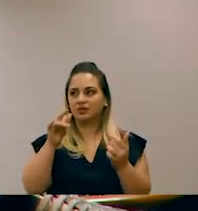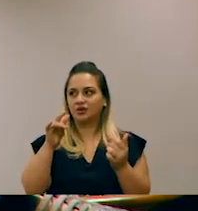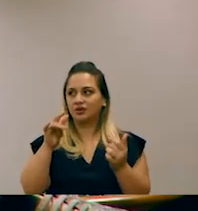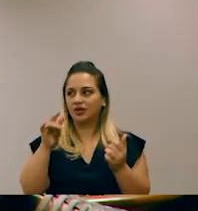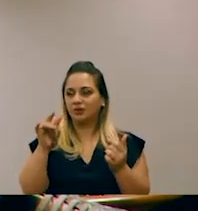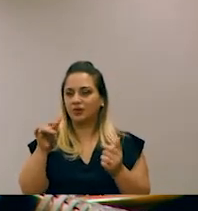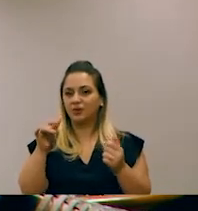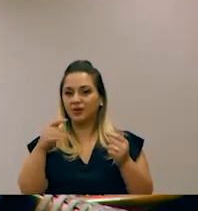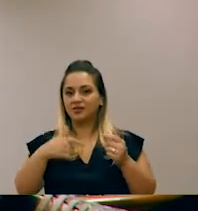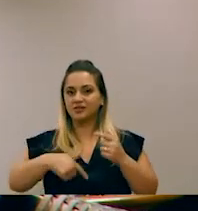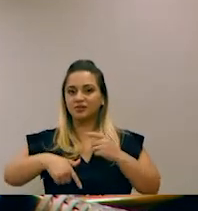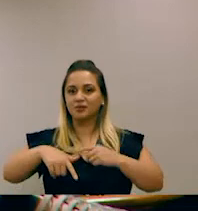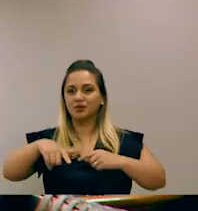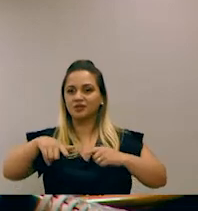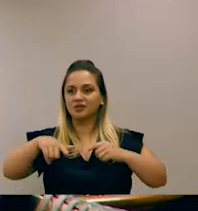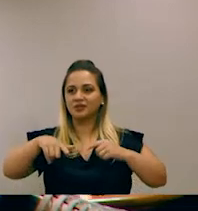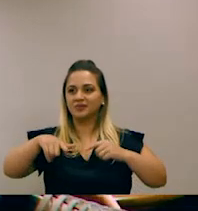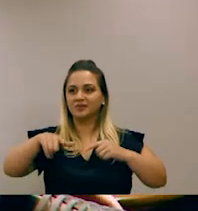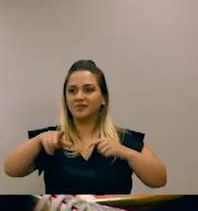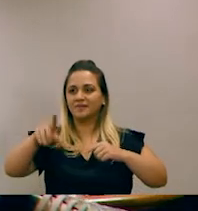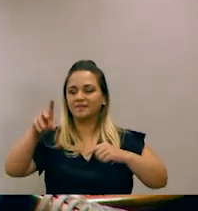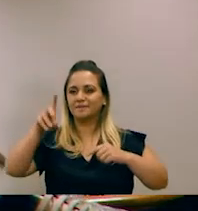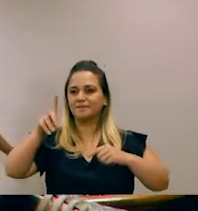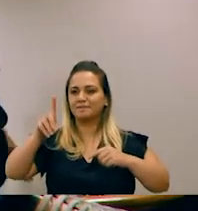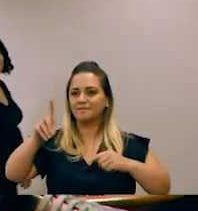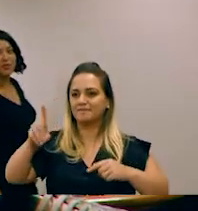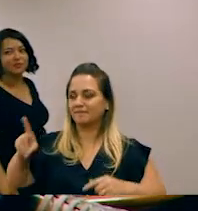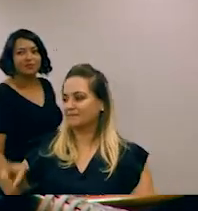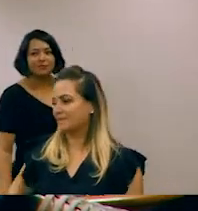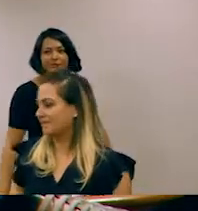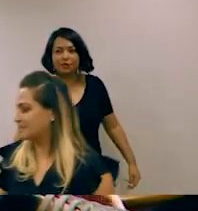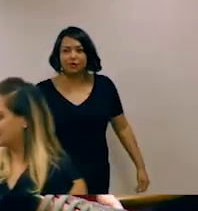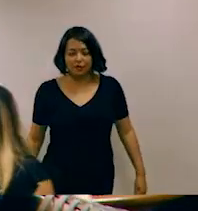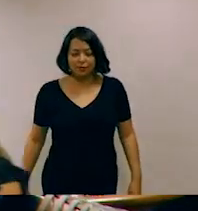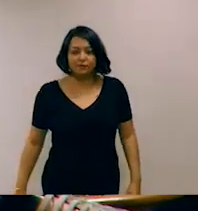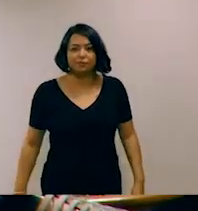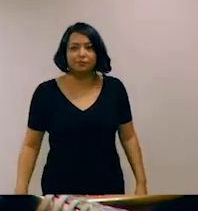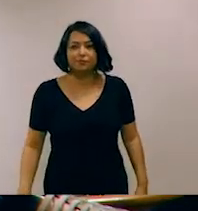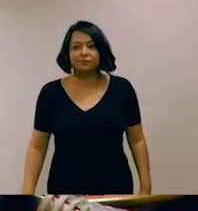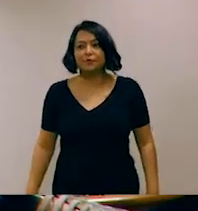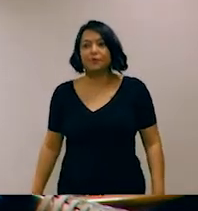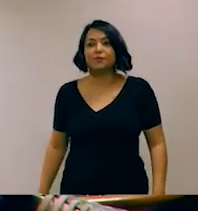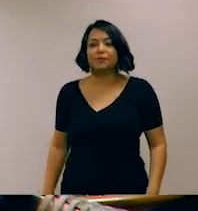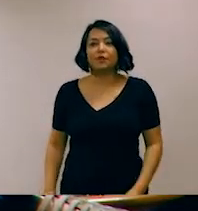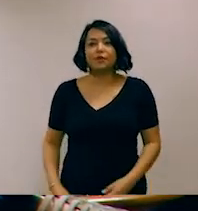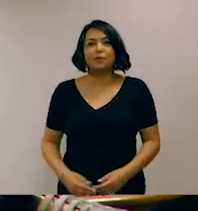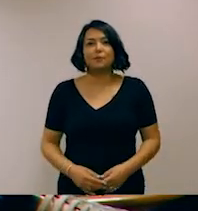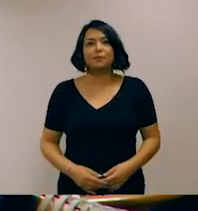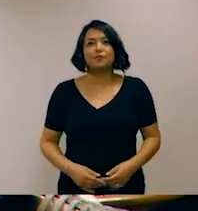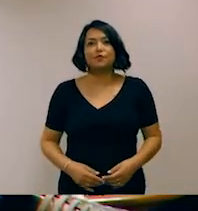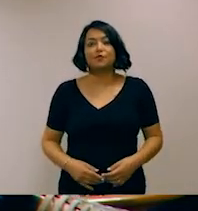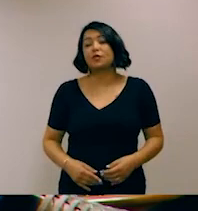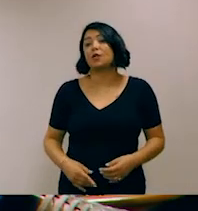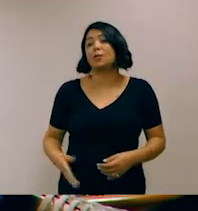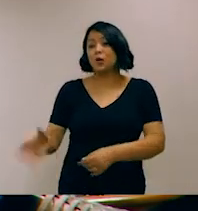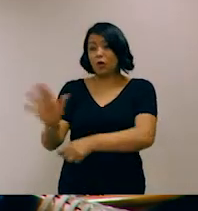me. But I understand that from a business perspective, it would be much